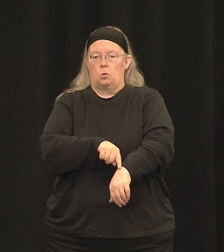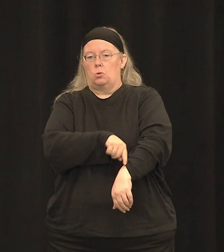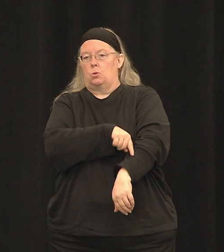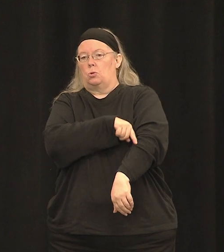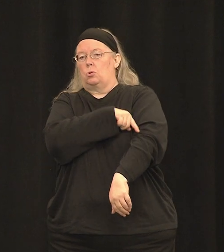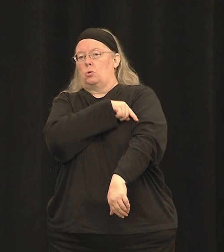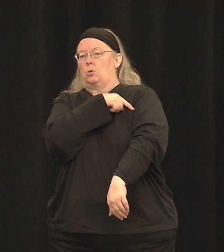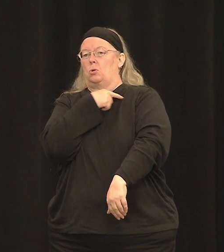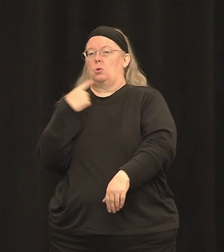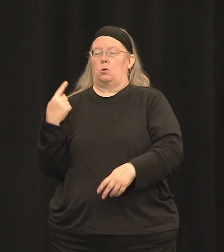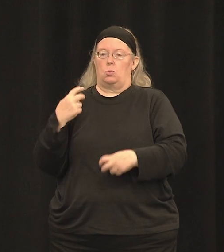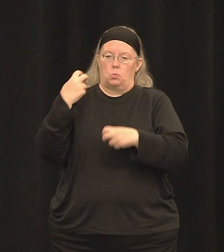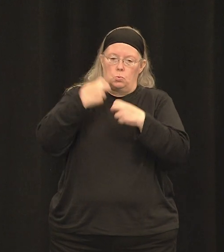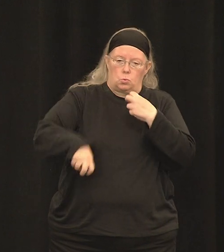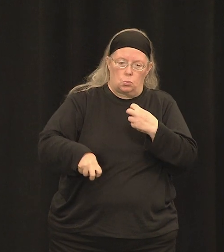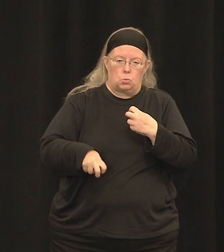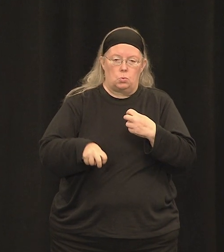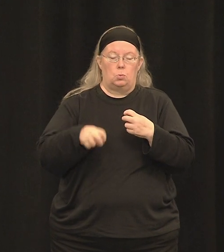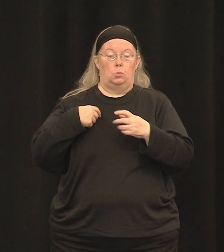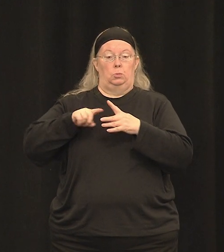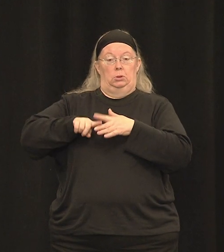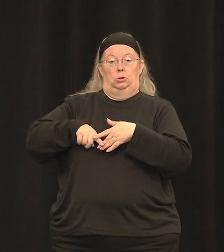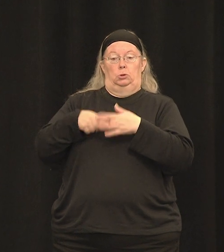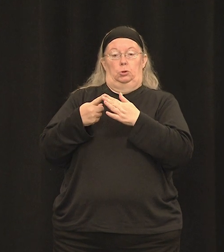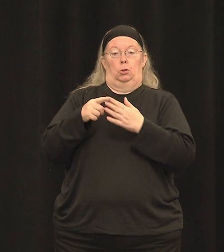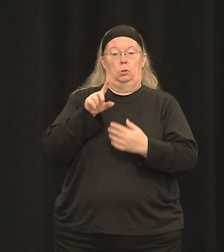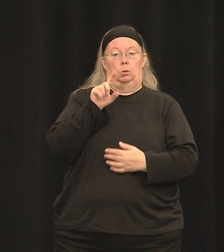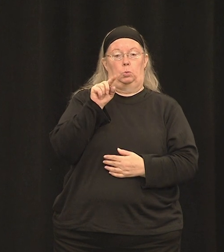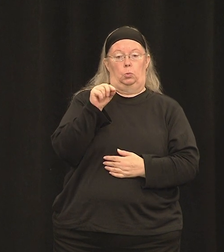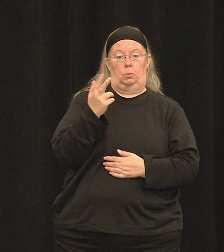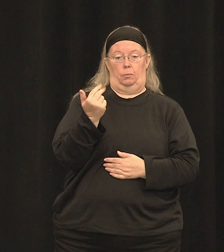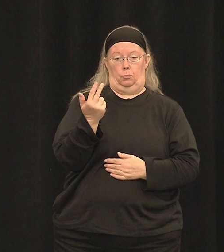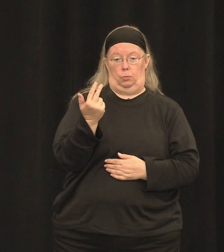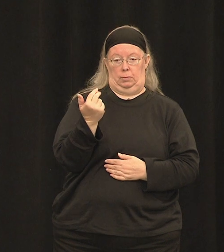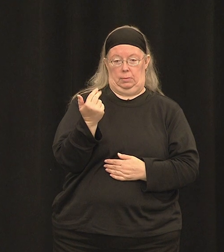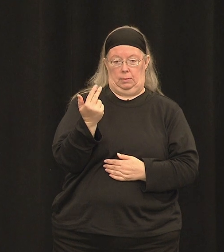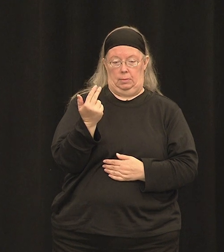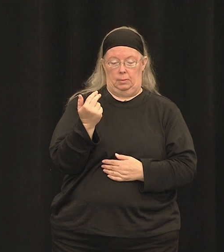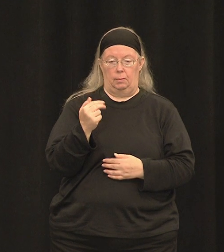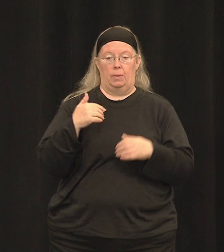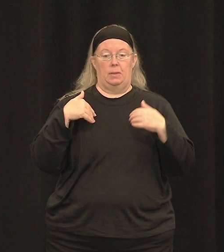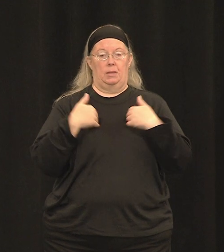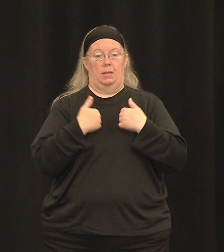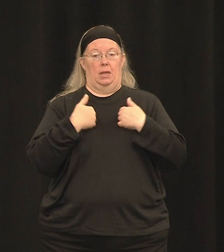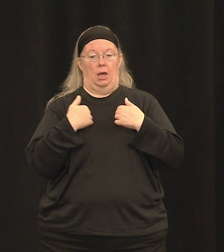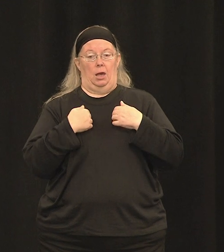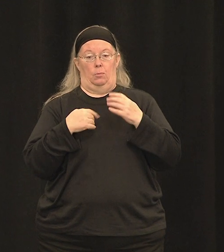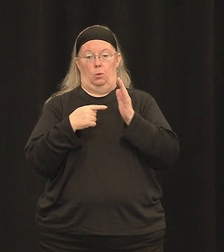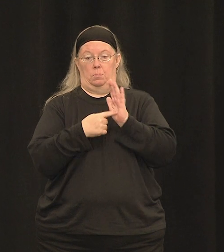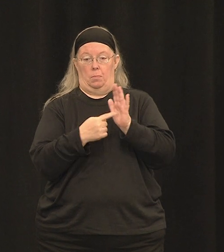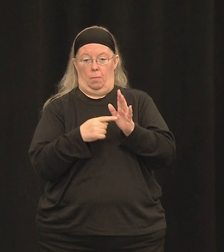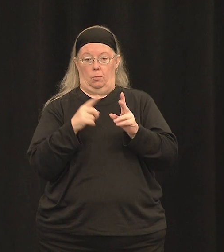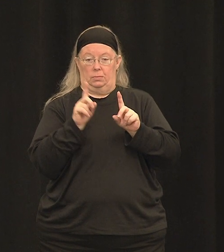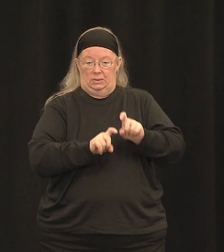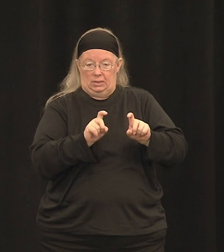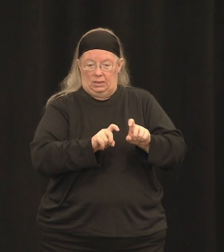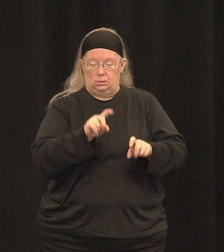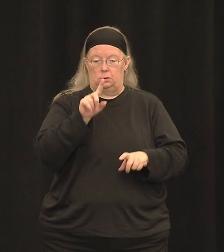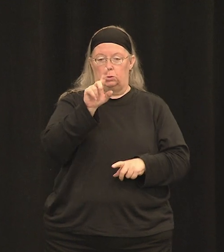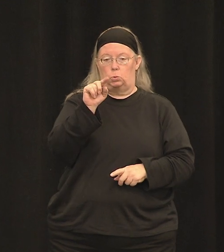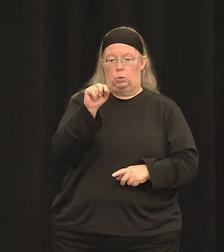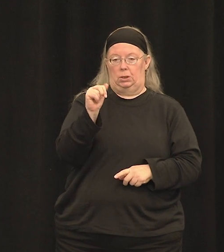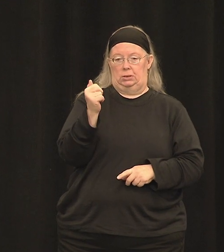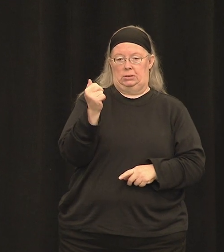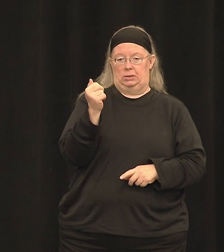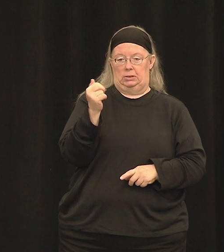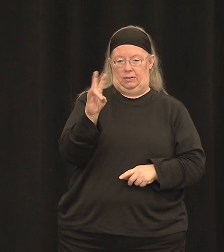in 2017. And since then, our dedicated veterinary group has had to learn to work with, care for, sustain,